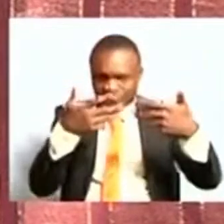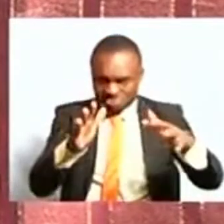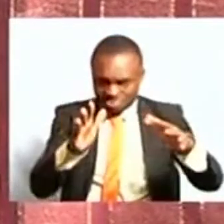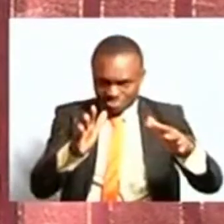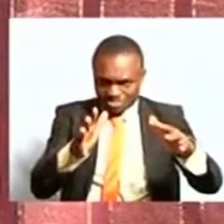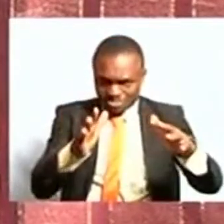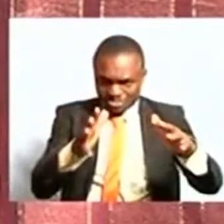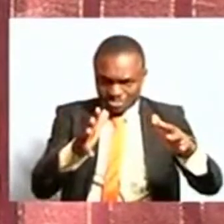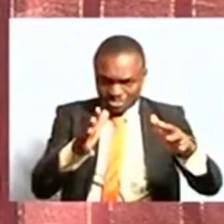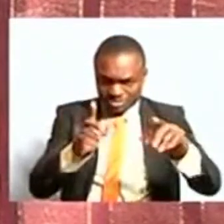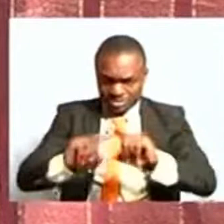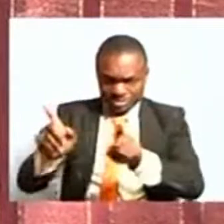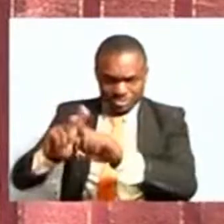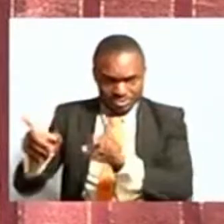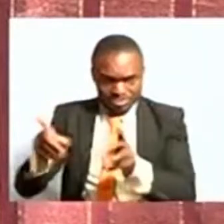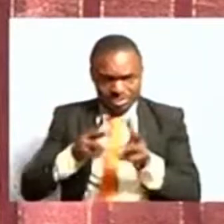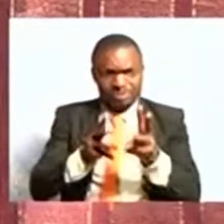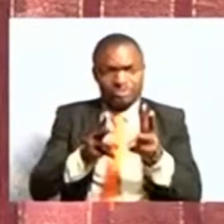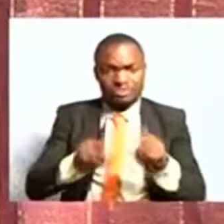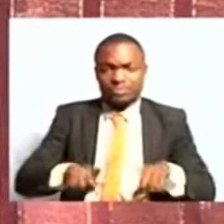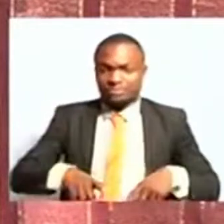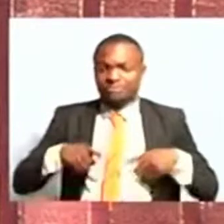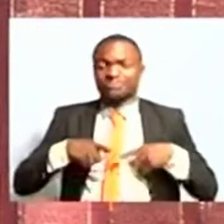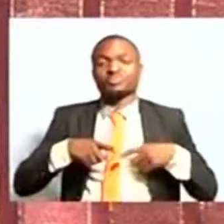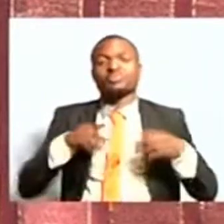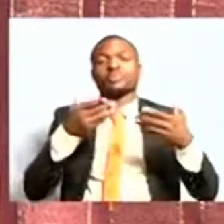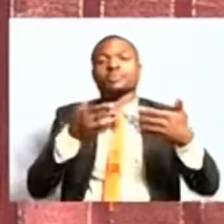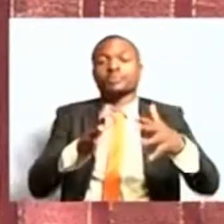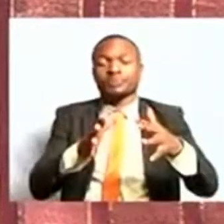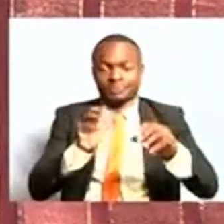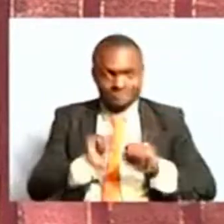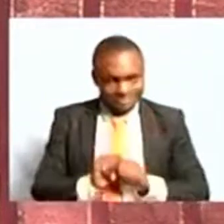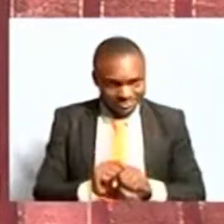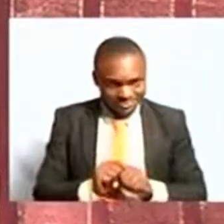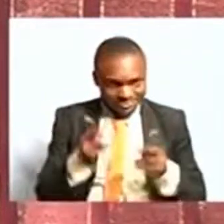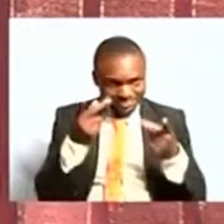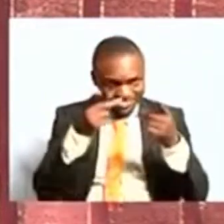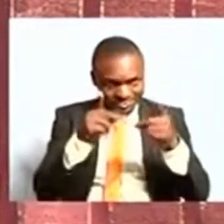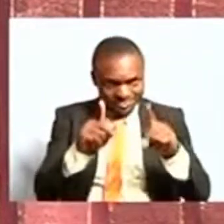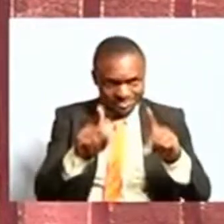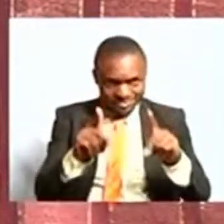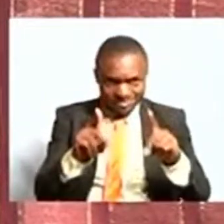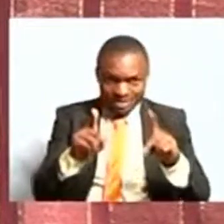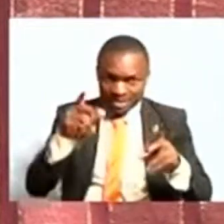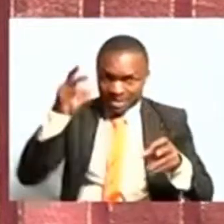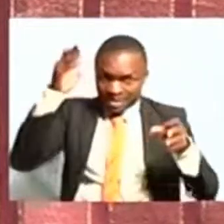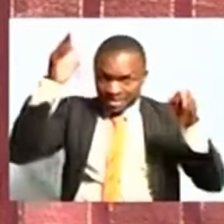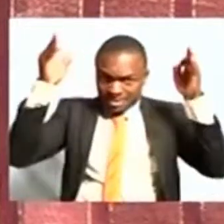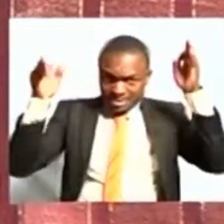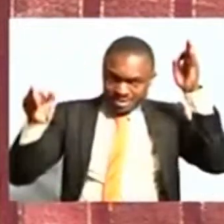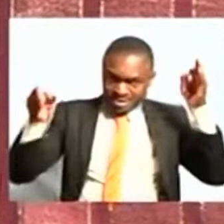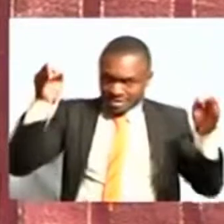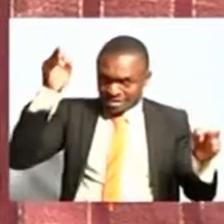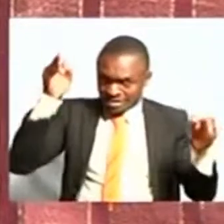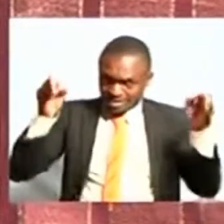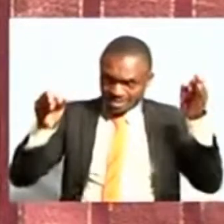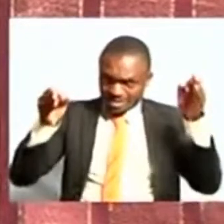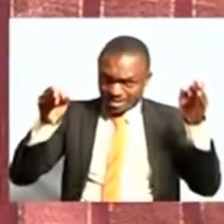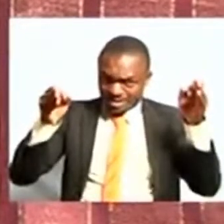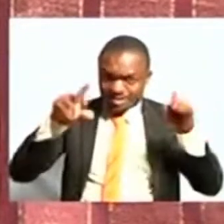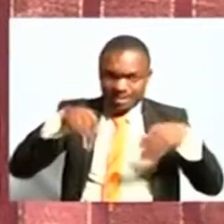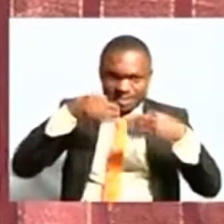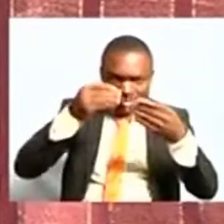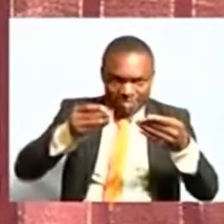way it is done, a life is still lost. So usually when judgment is being done, it's dependent on